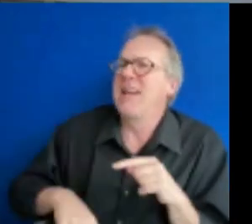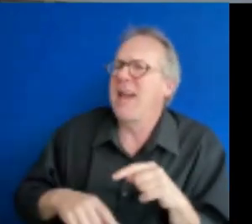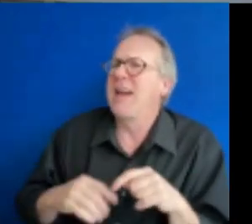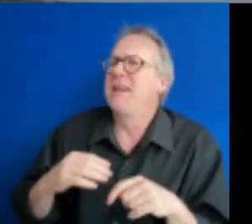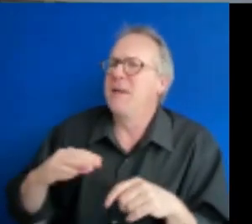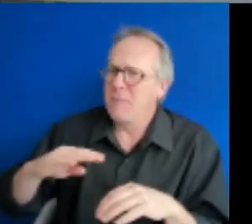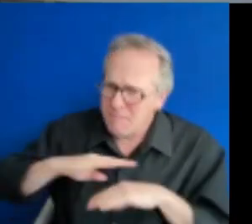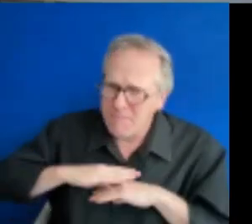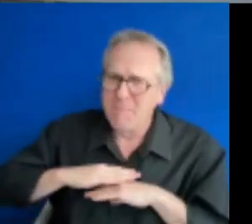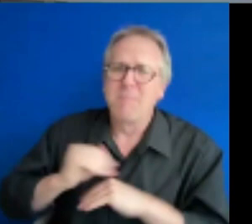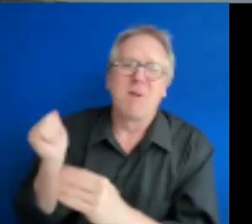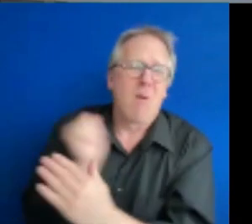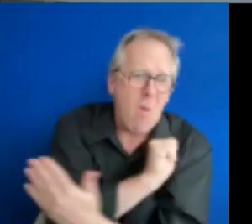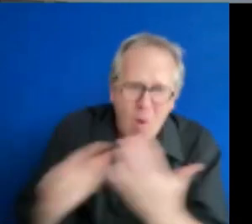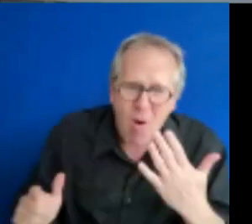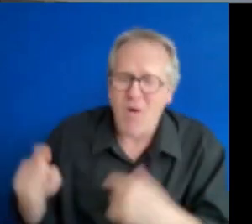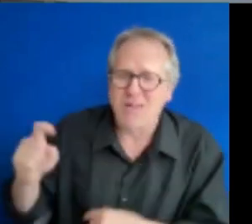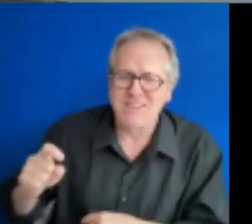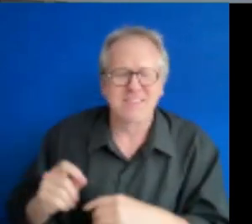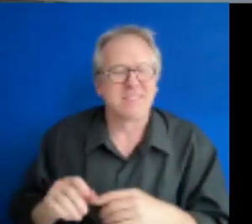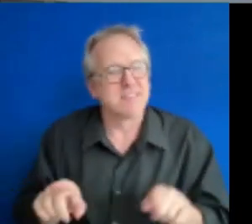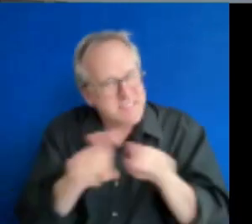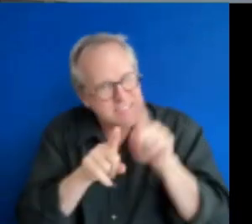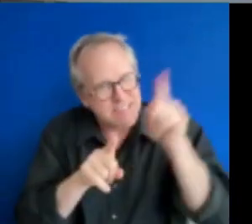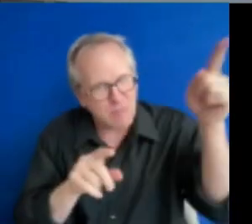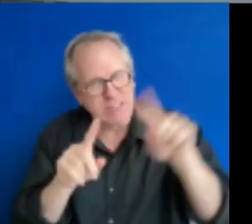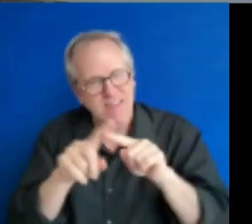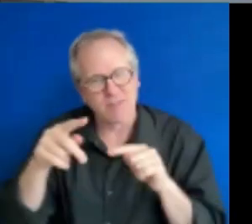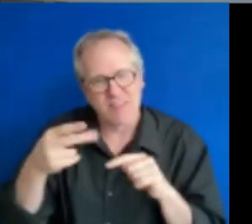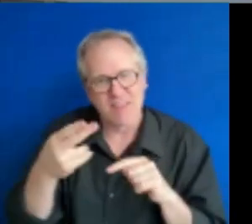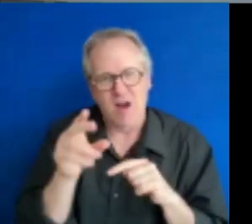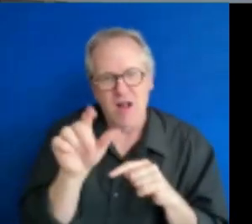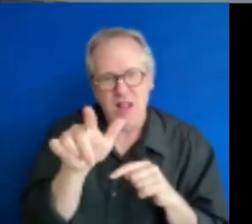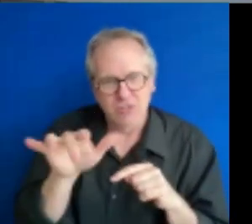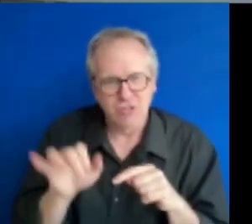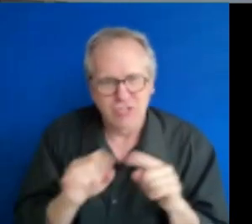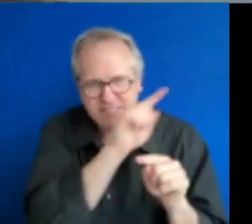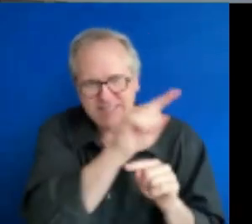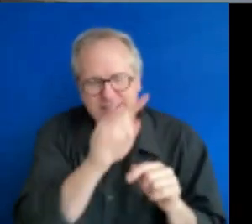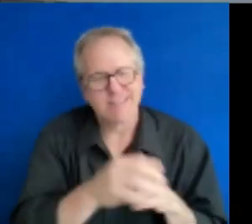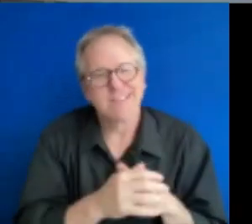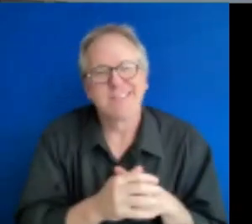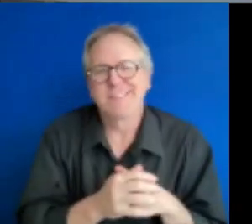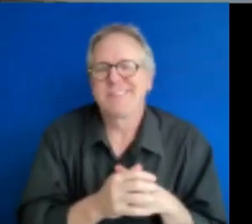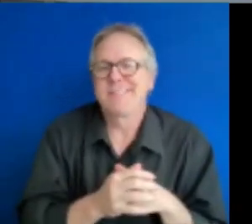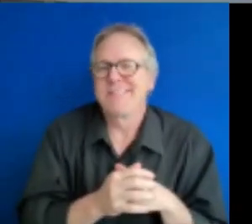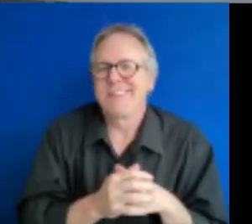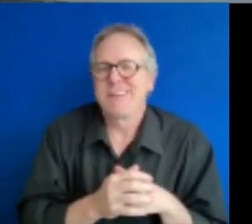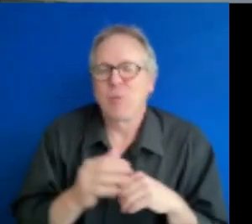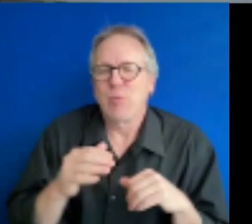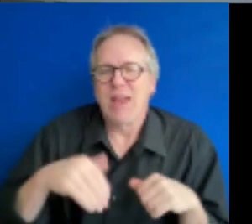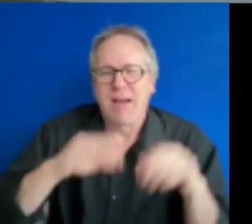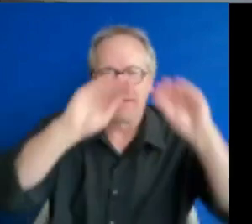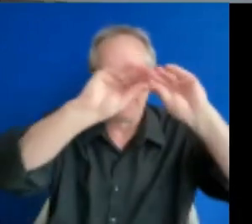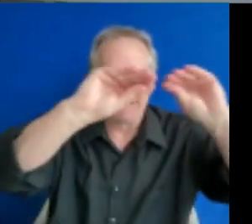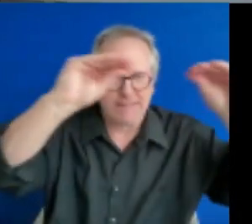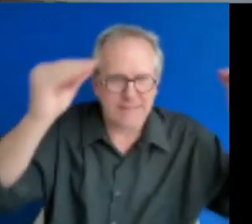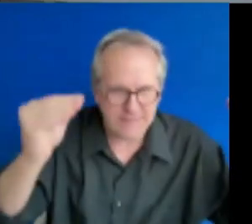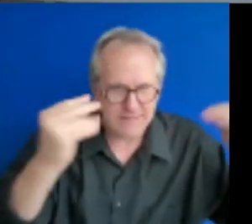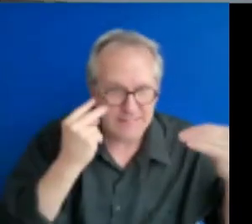feel like the same thing is in our theologies, is that we haven't really even be able, haven't begun to really look at